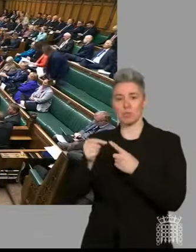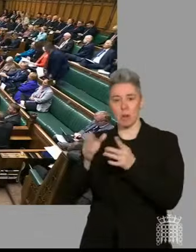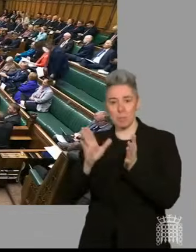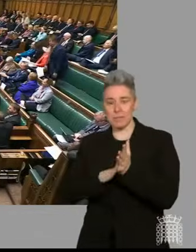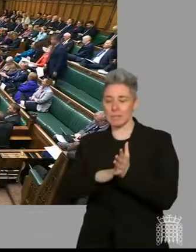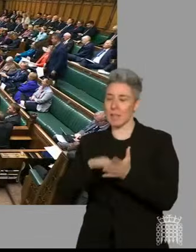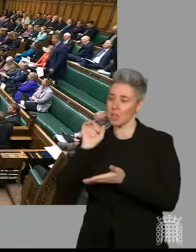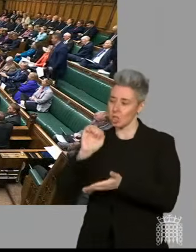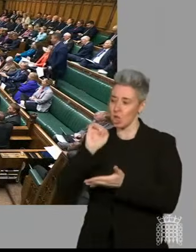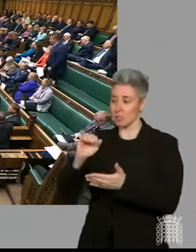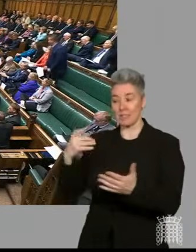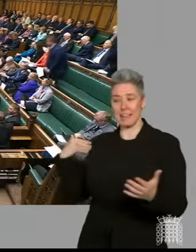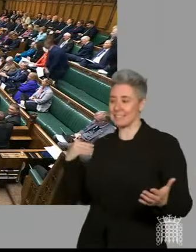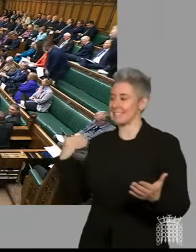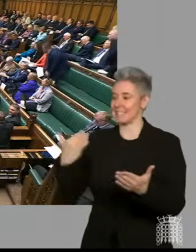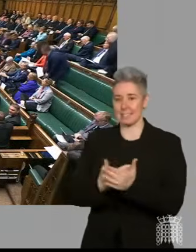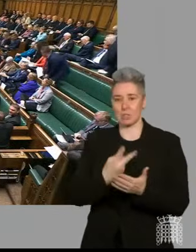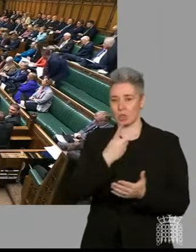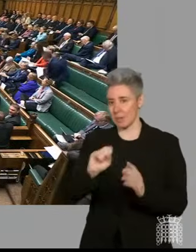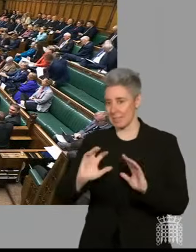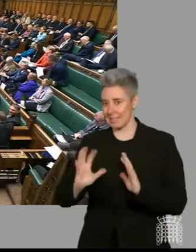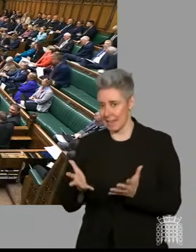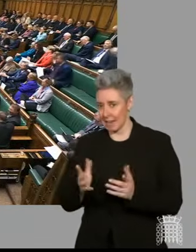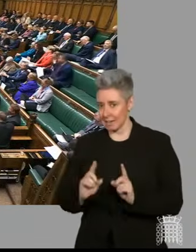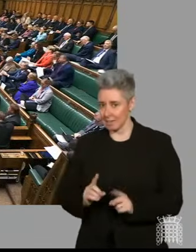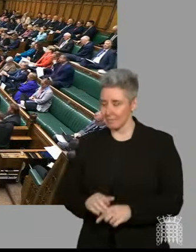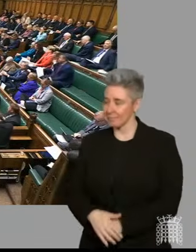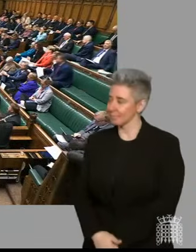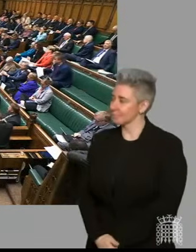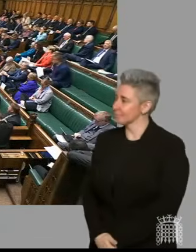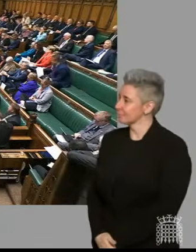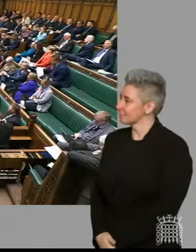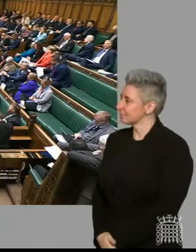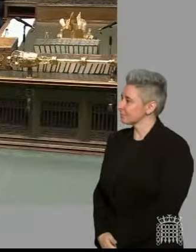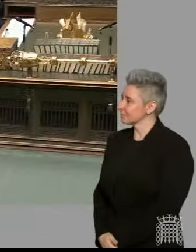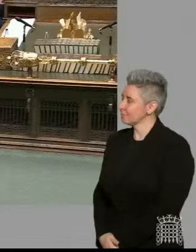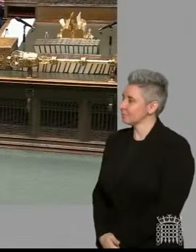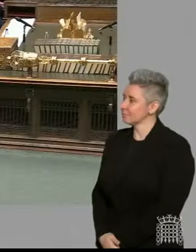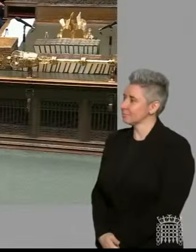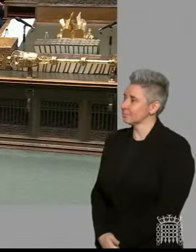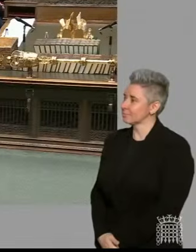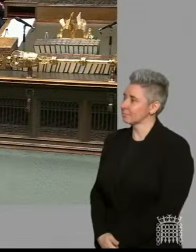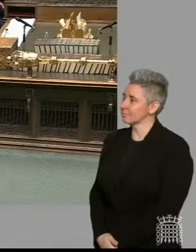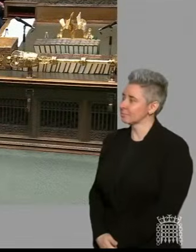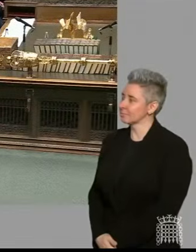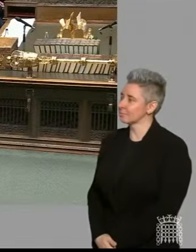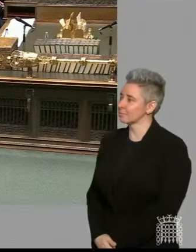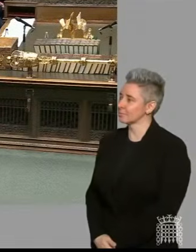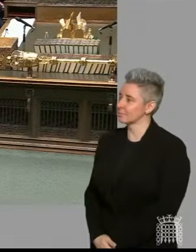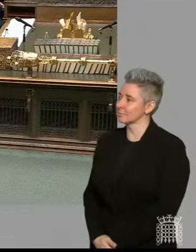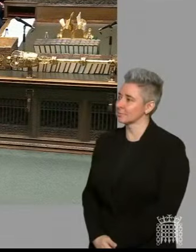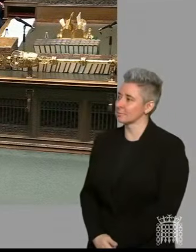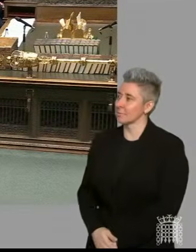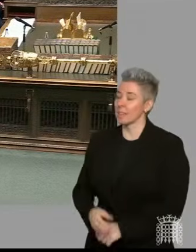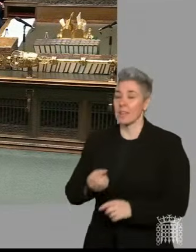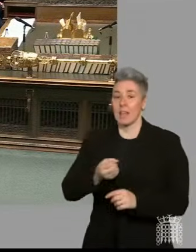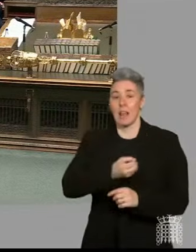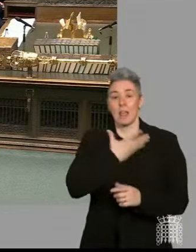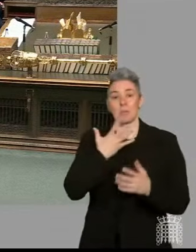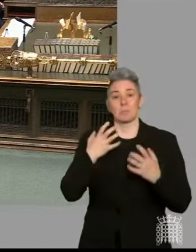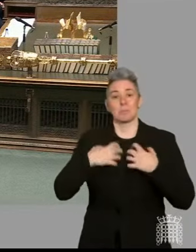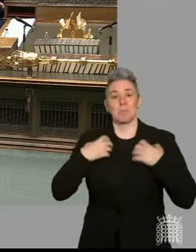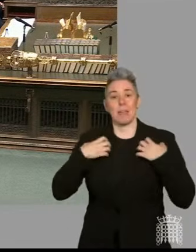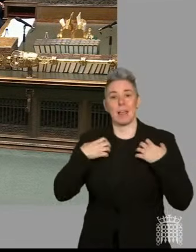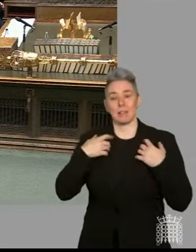Mr. Speaker, Labour's mayoral candidate in the West Midlands talks about housing but makes no commitment to protect our